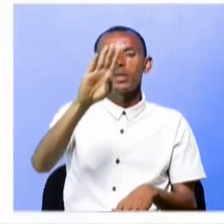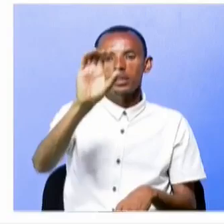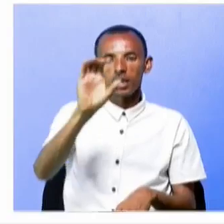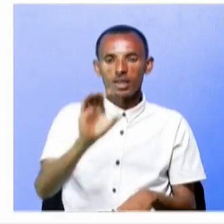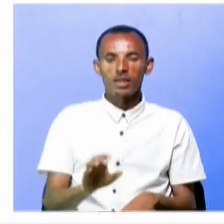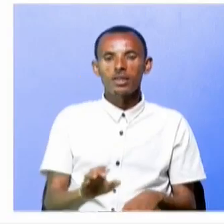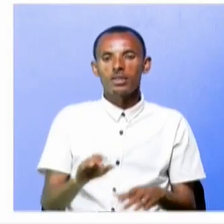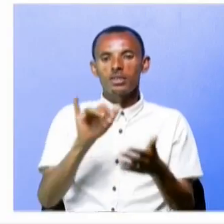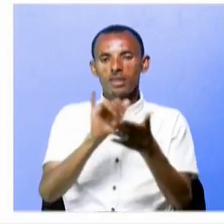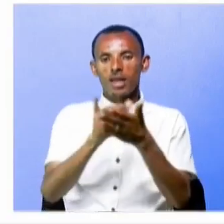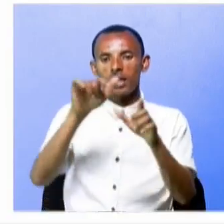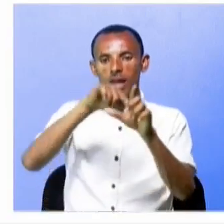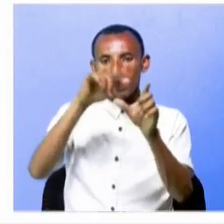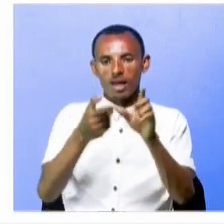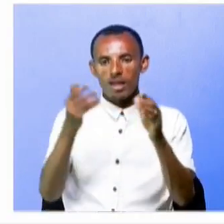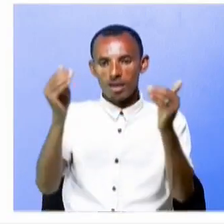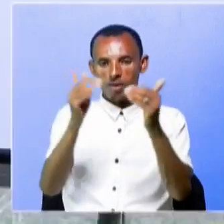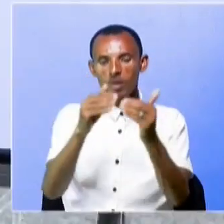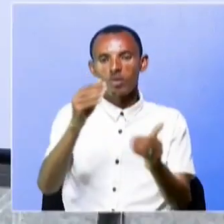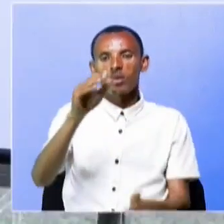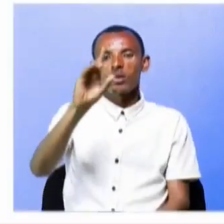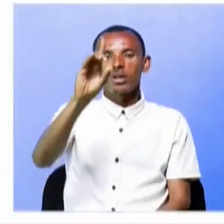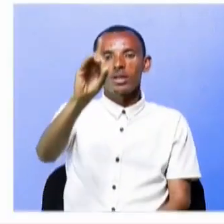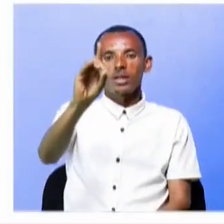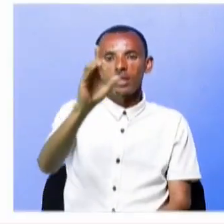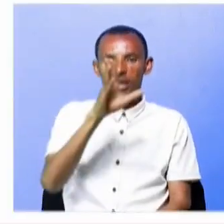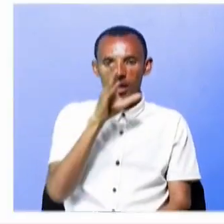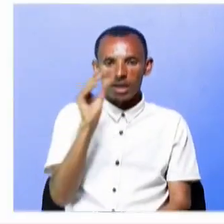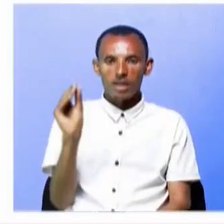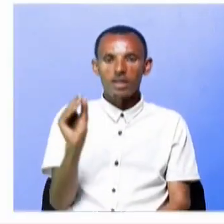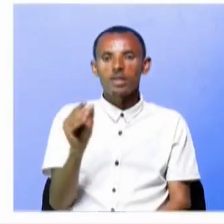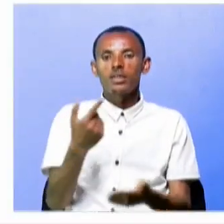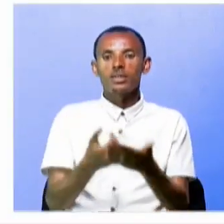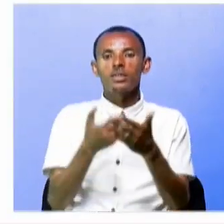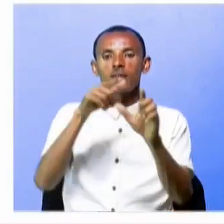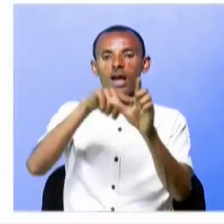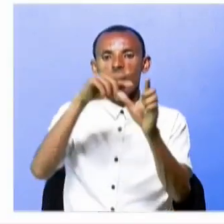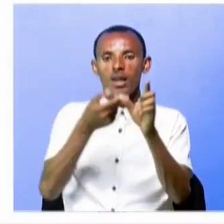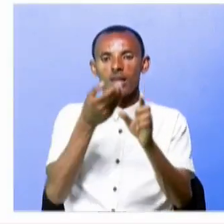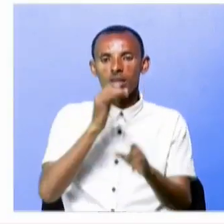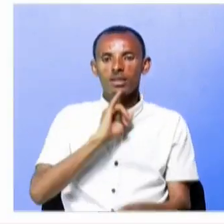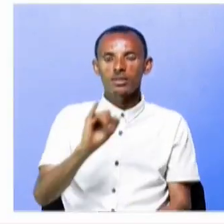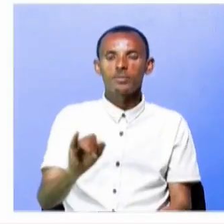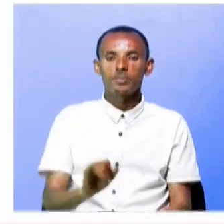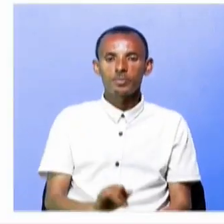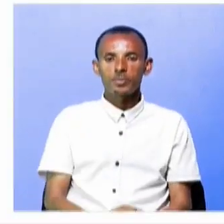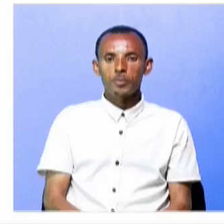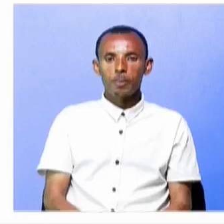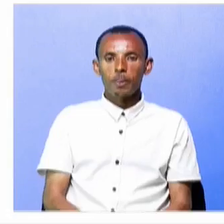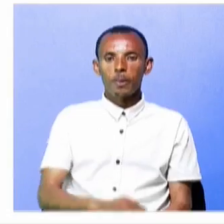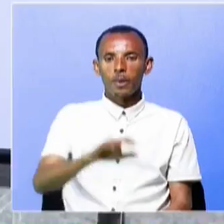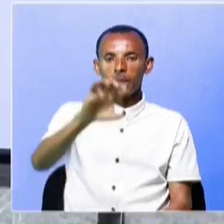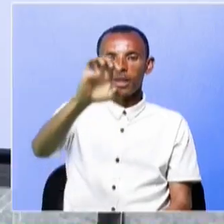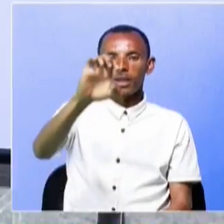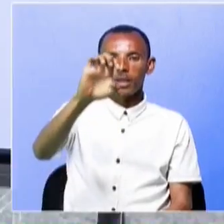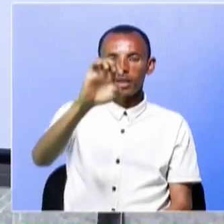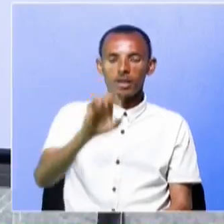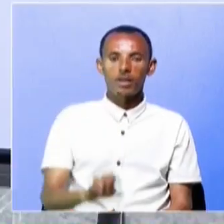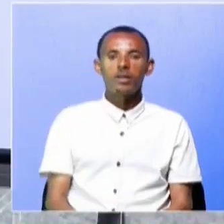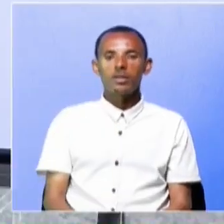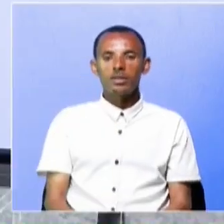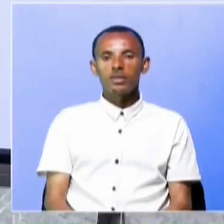is D, and assume this angle is E.